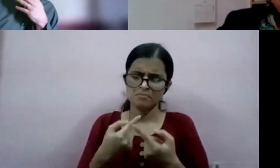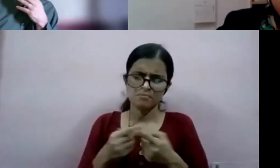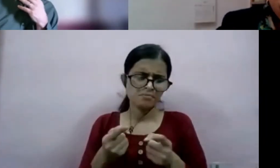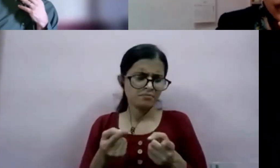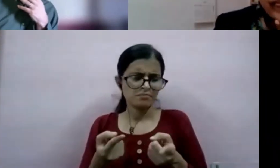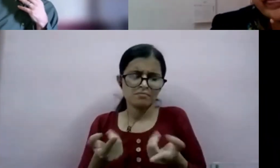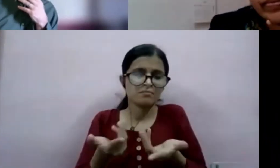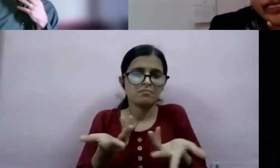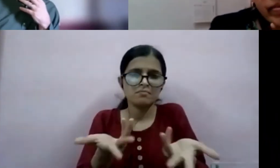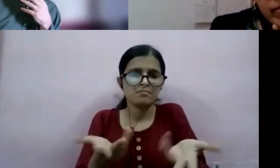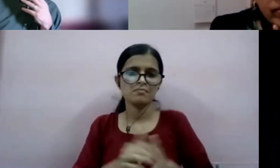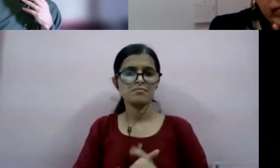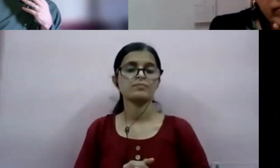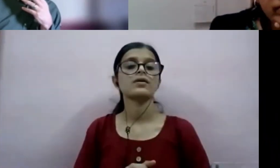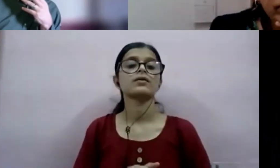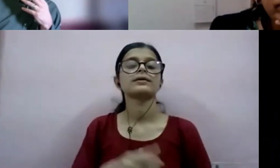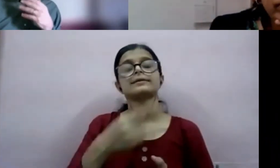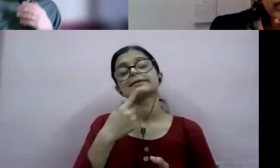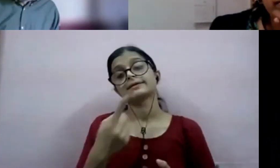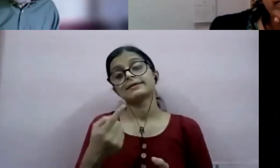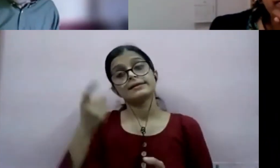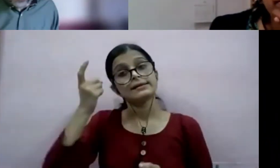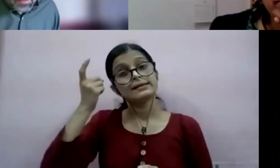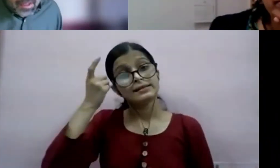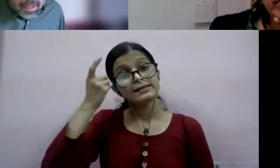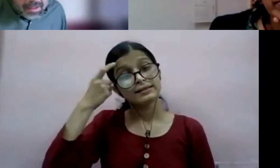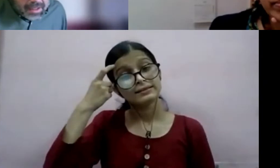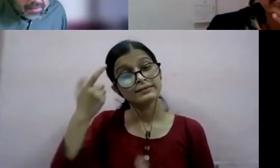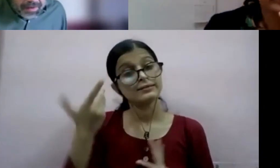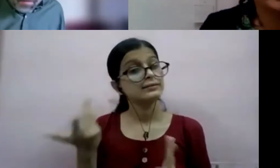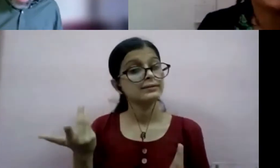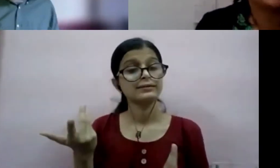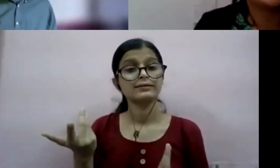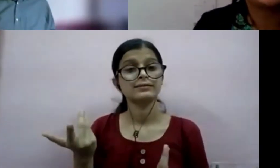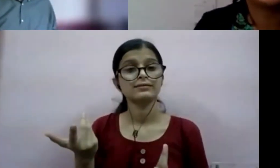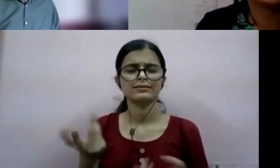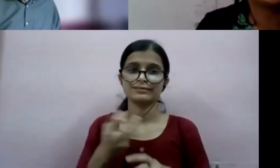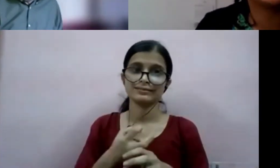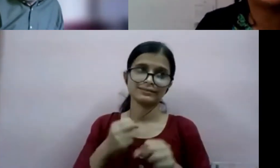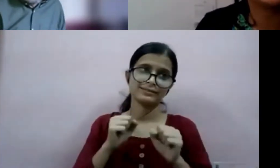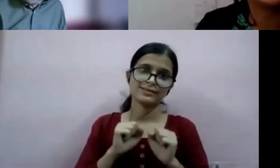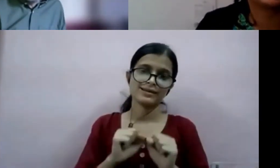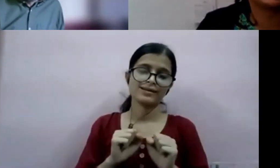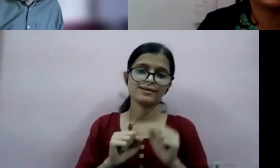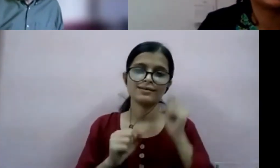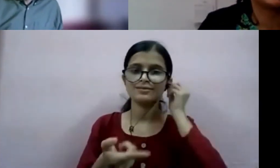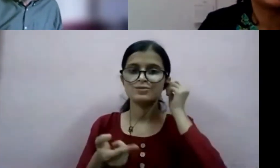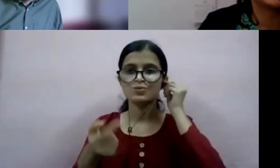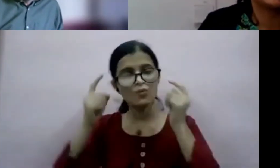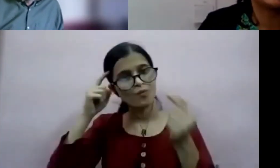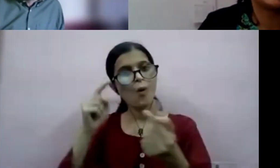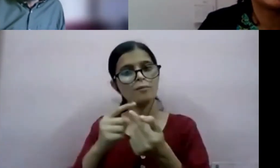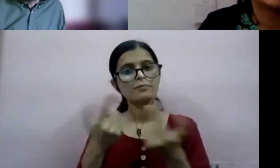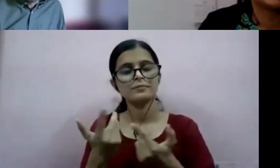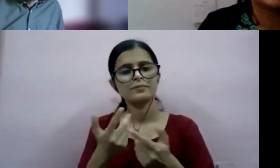Asia. I mean, I think that it's very, very hard to claim objective neutrality in